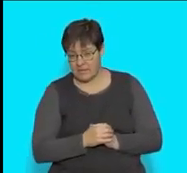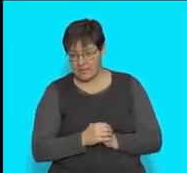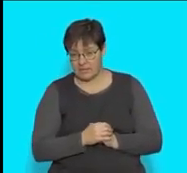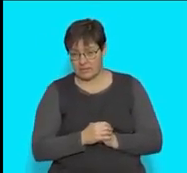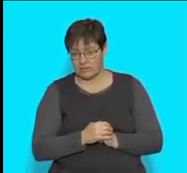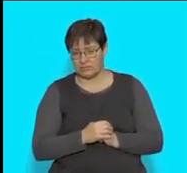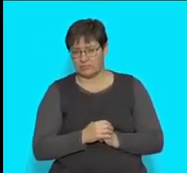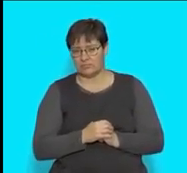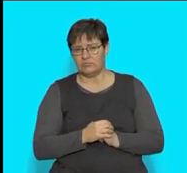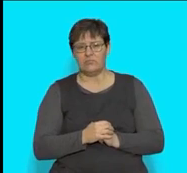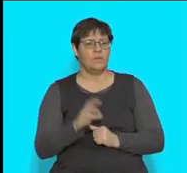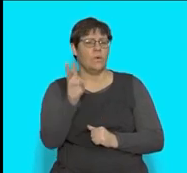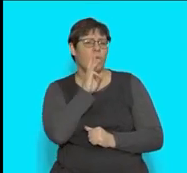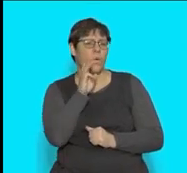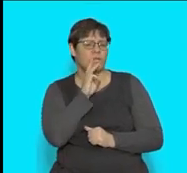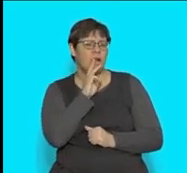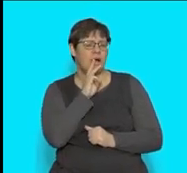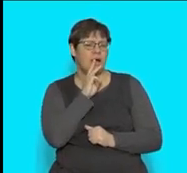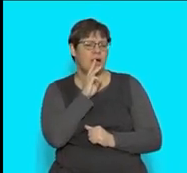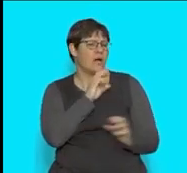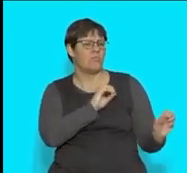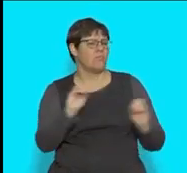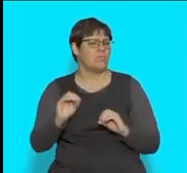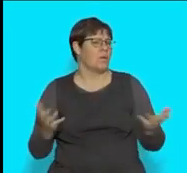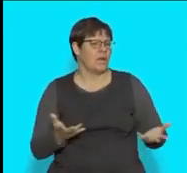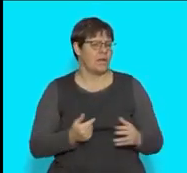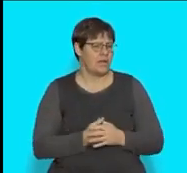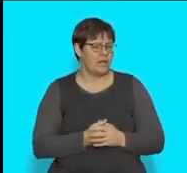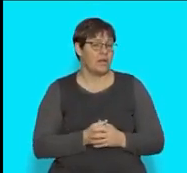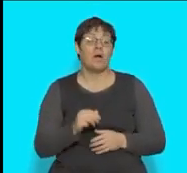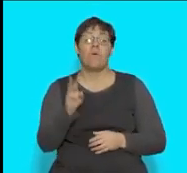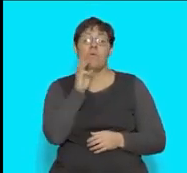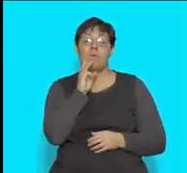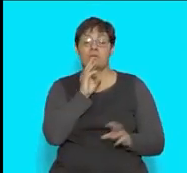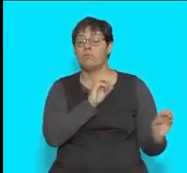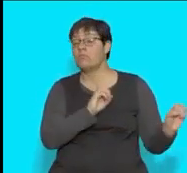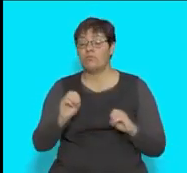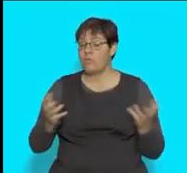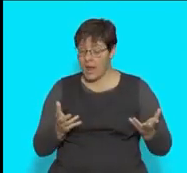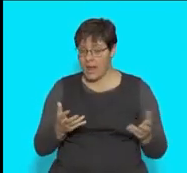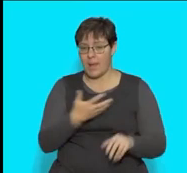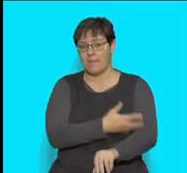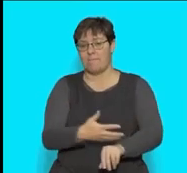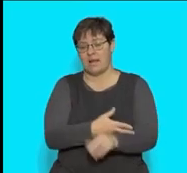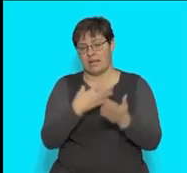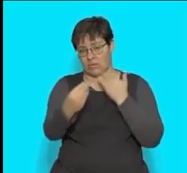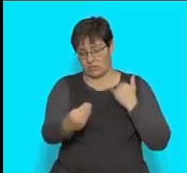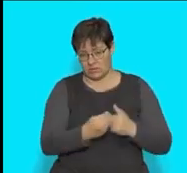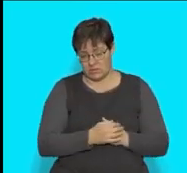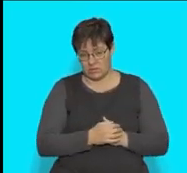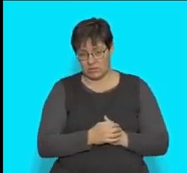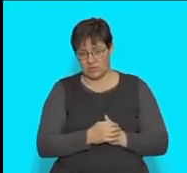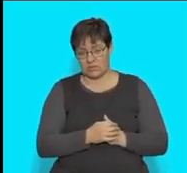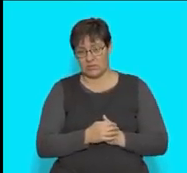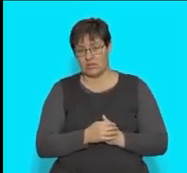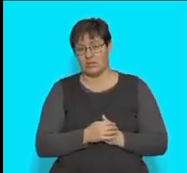right, in my body, where does the water move? Aha, the water moves out of the blood. So